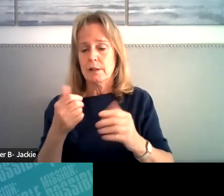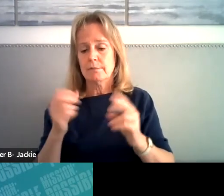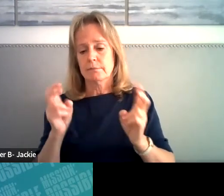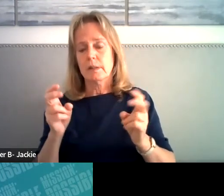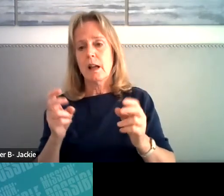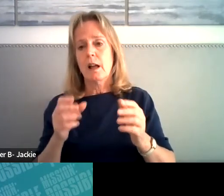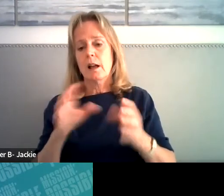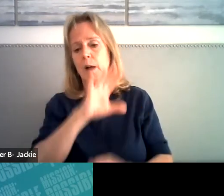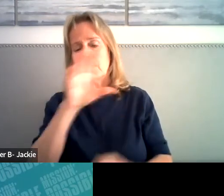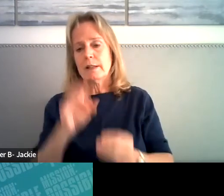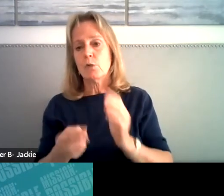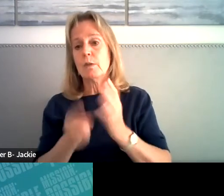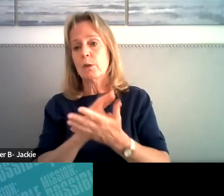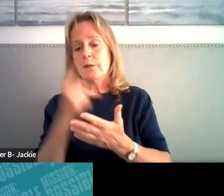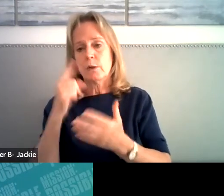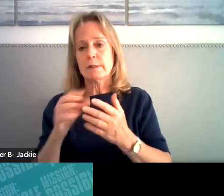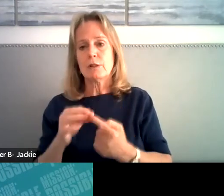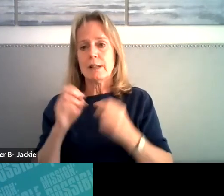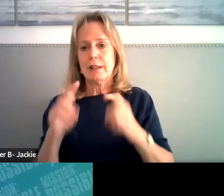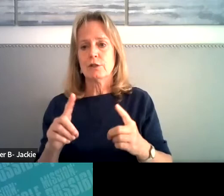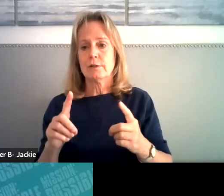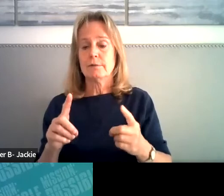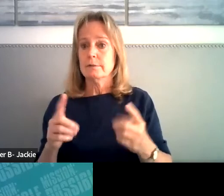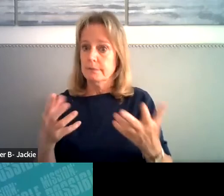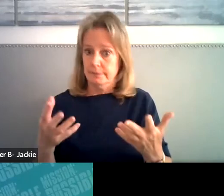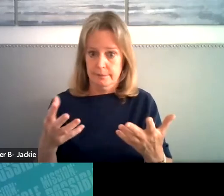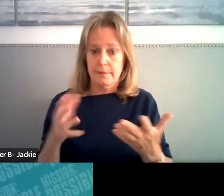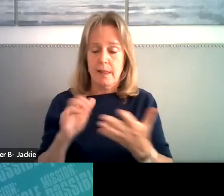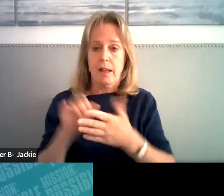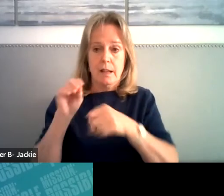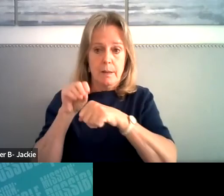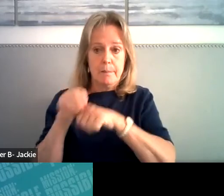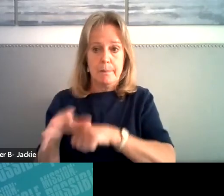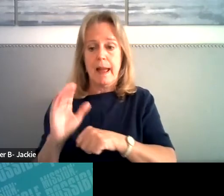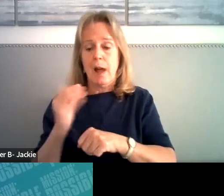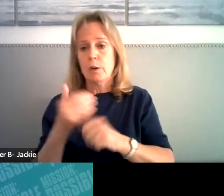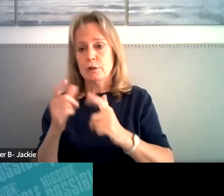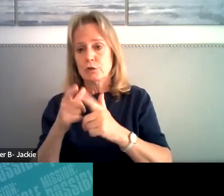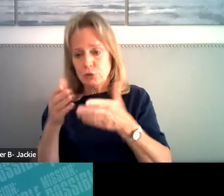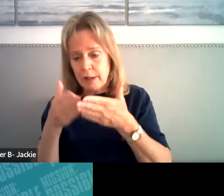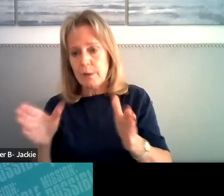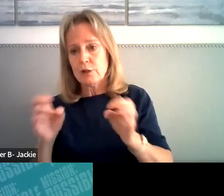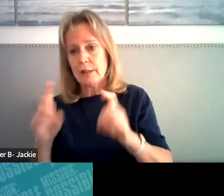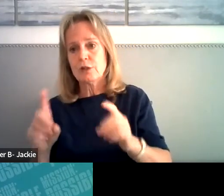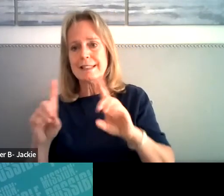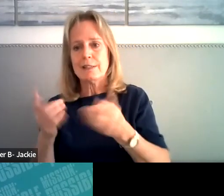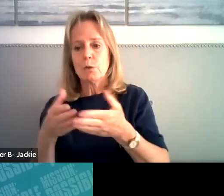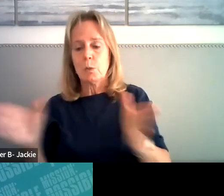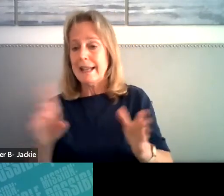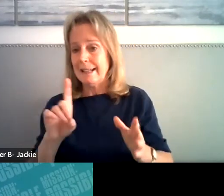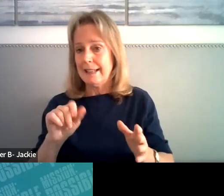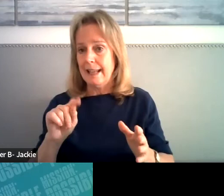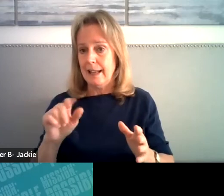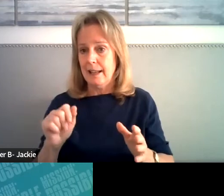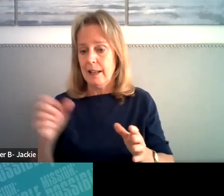review for special education, which also impacted our general education or district-wide data that placed